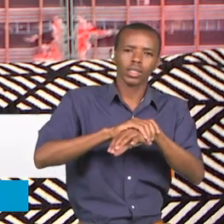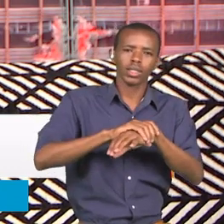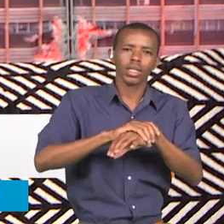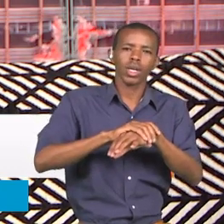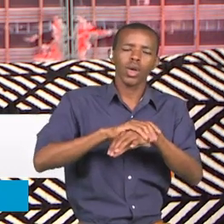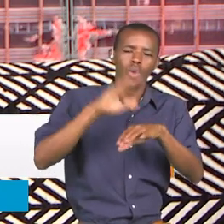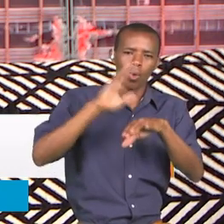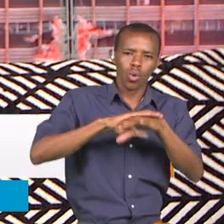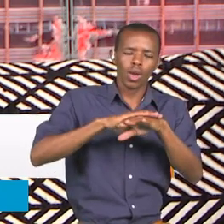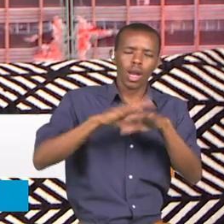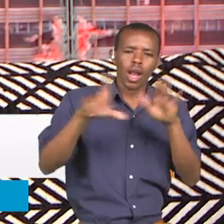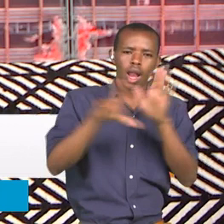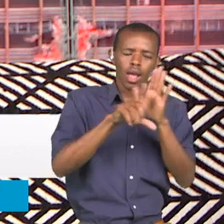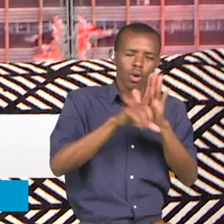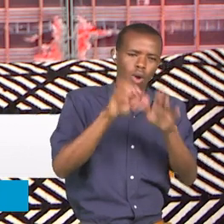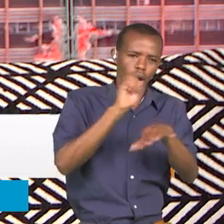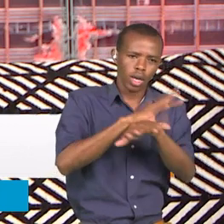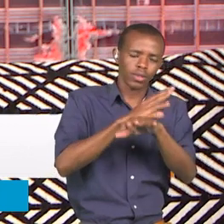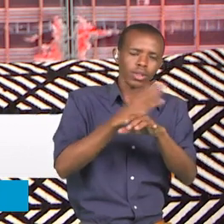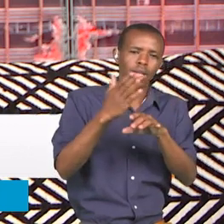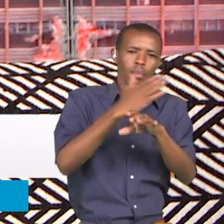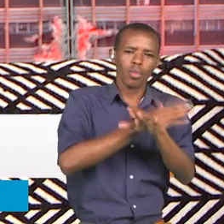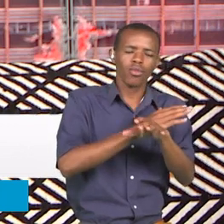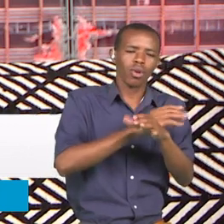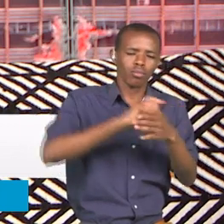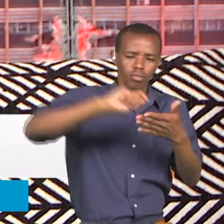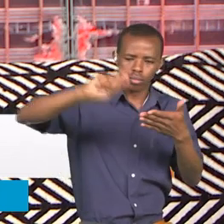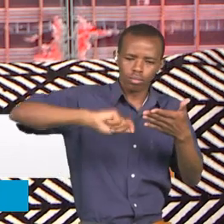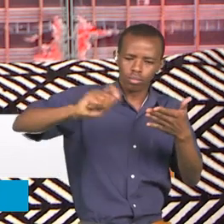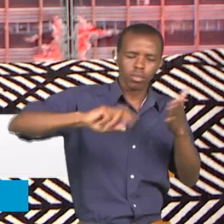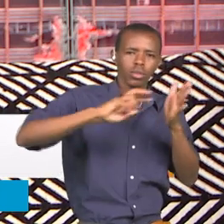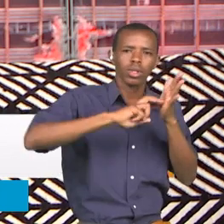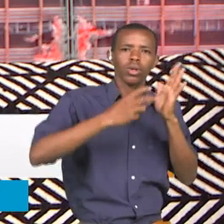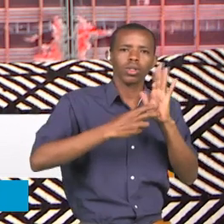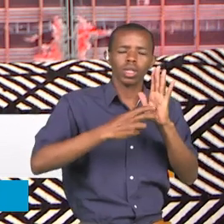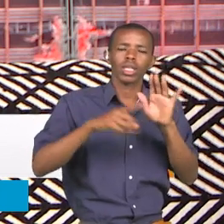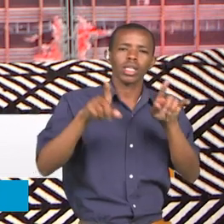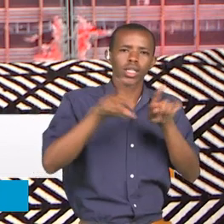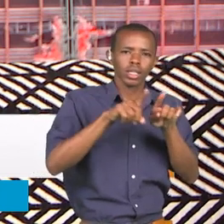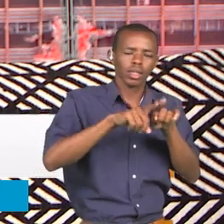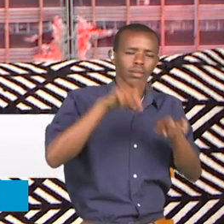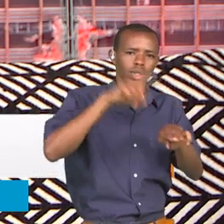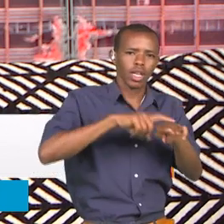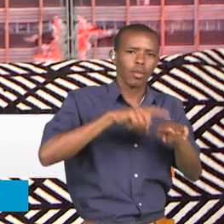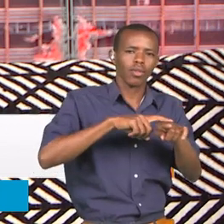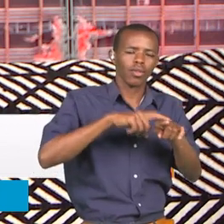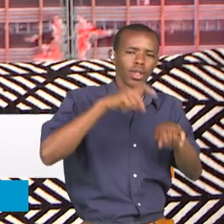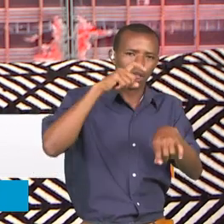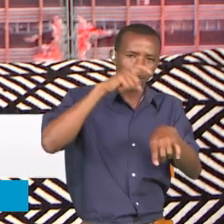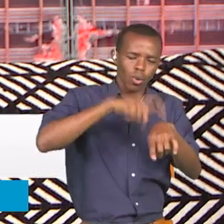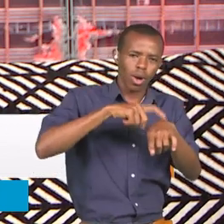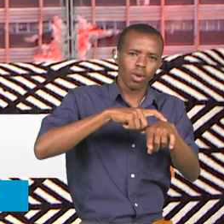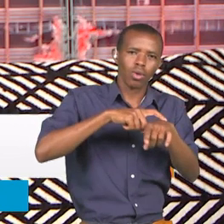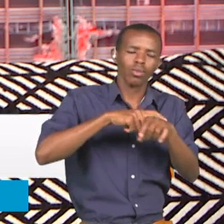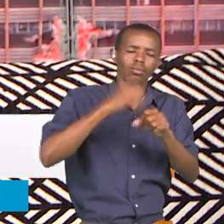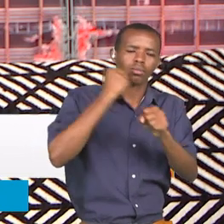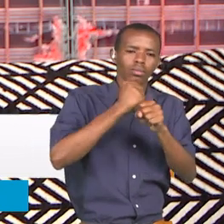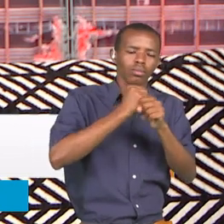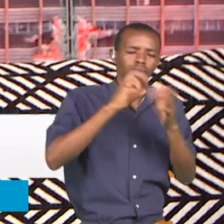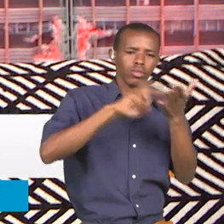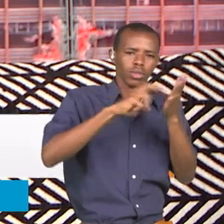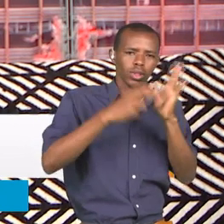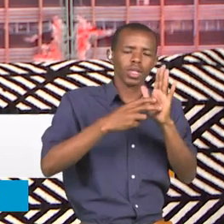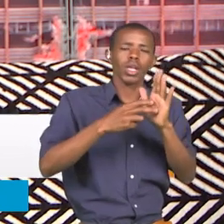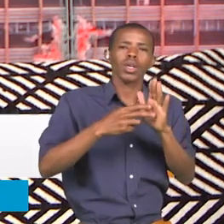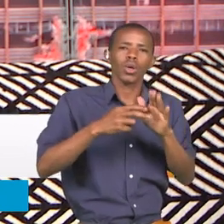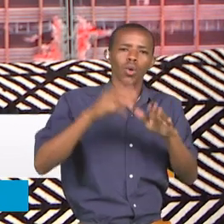counsel probably before you get into the contract, and then even during the duration of the, or the performance of the contract, it's good to